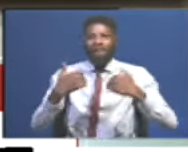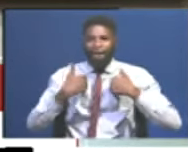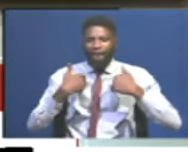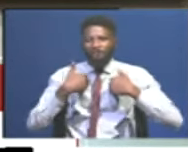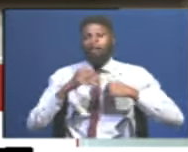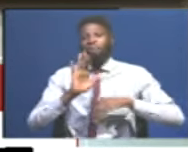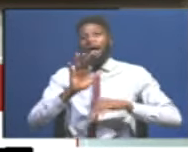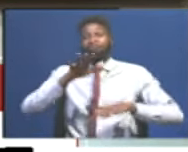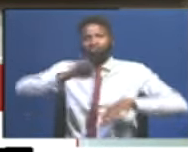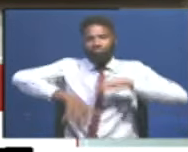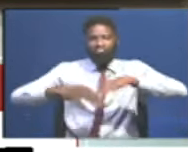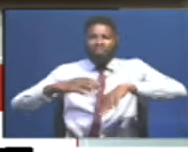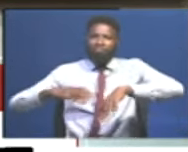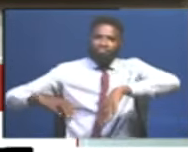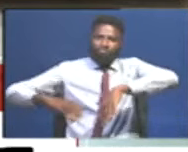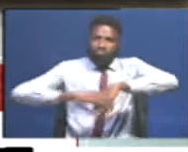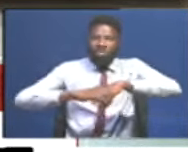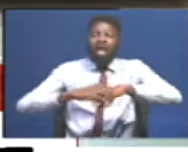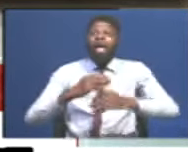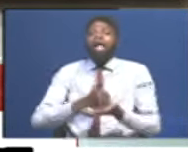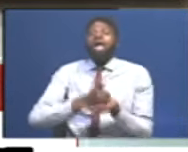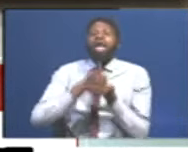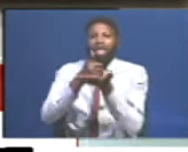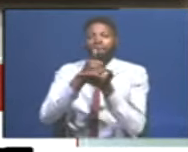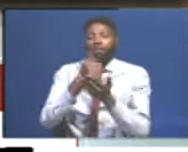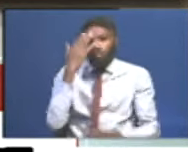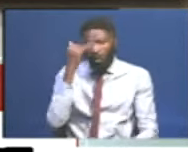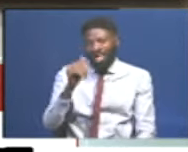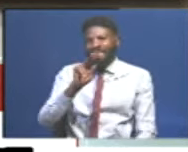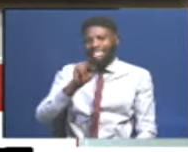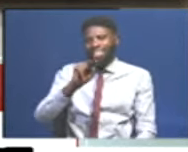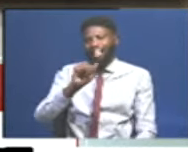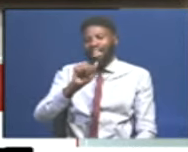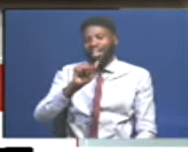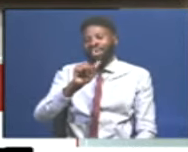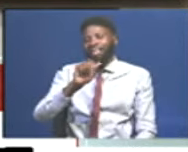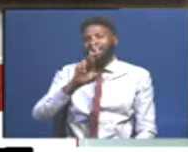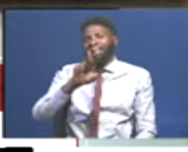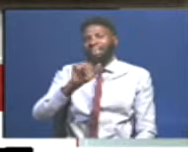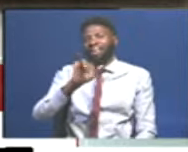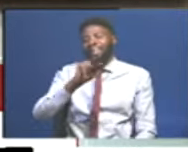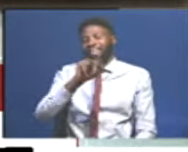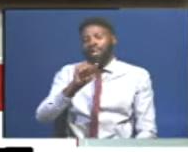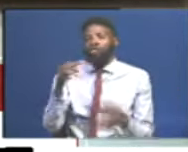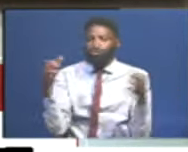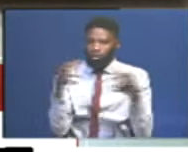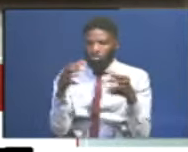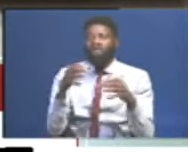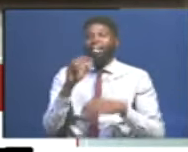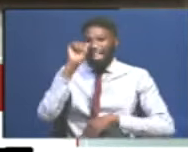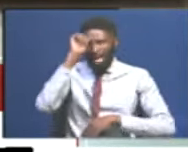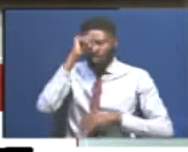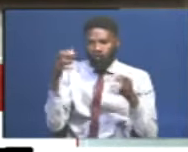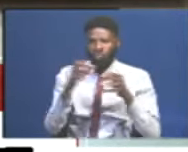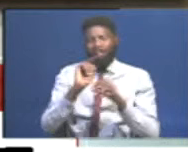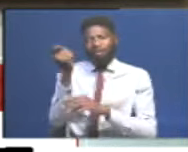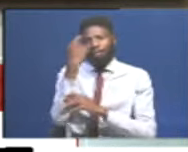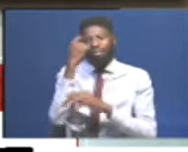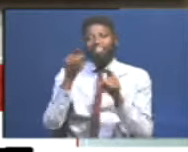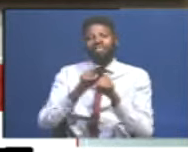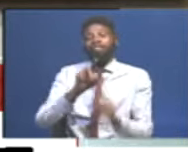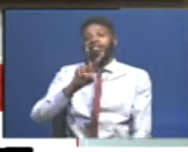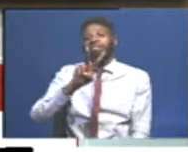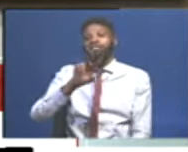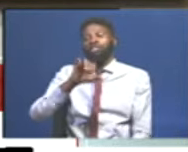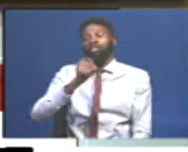mobility, courtesy of the Narayan Seva Sansthan, the Hindu Council of Kenya, and the Vishwa Umiya Foundation.